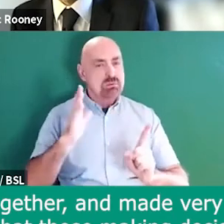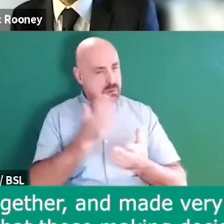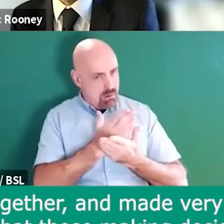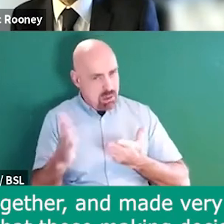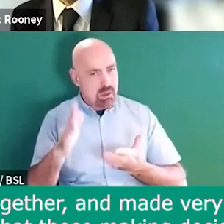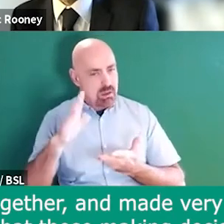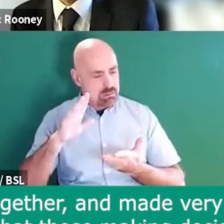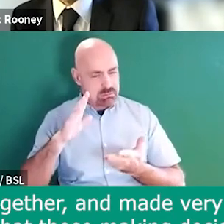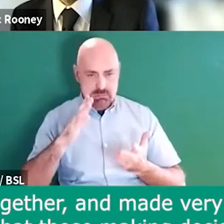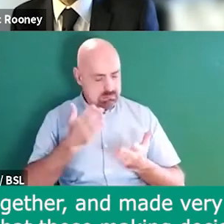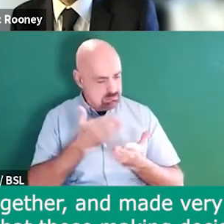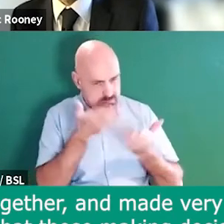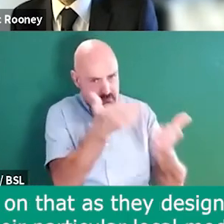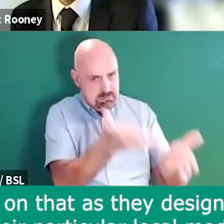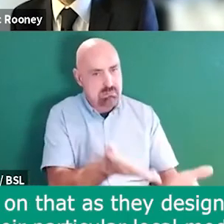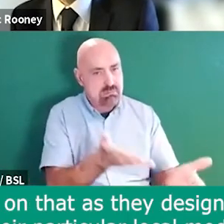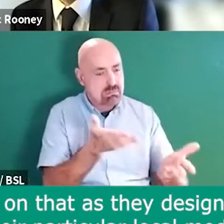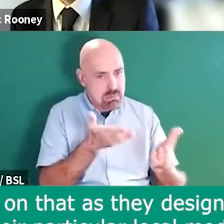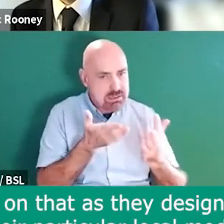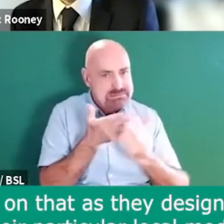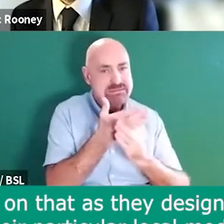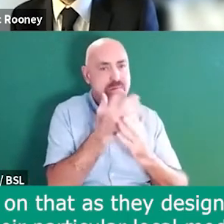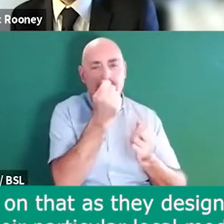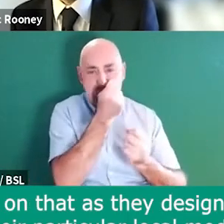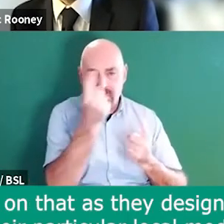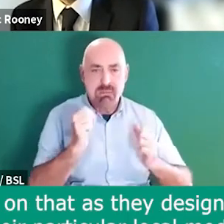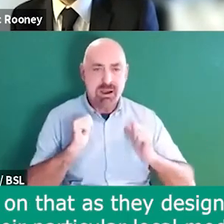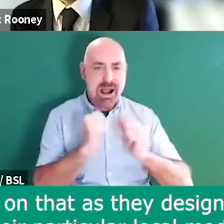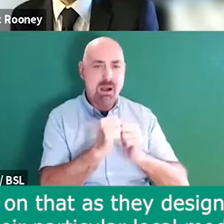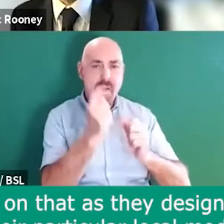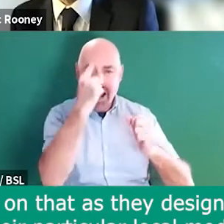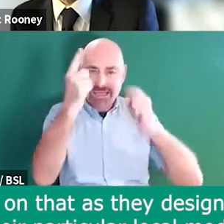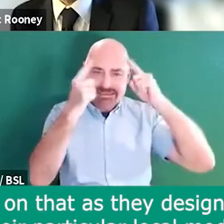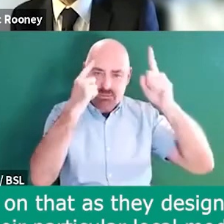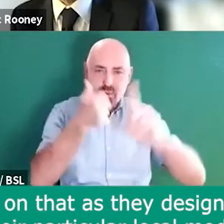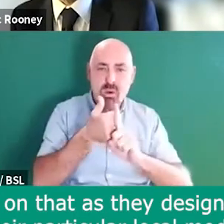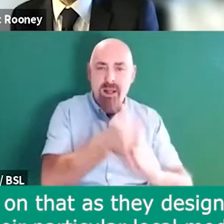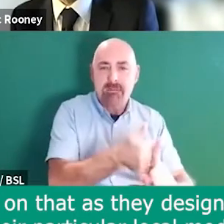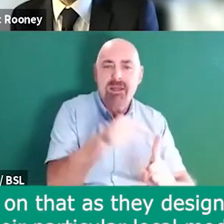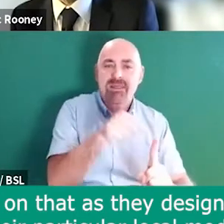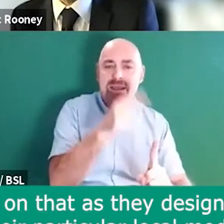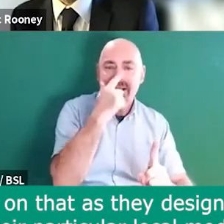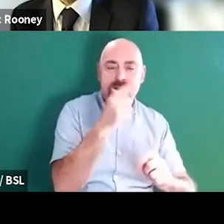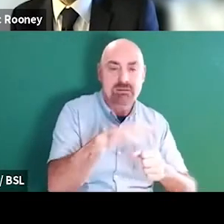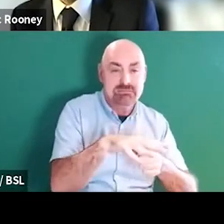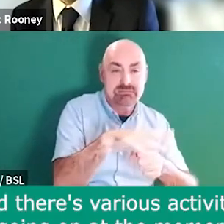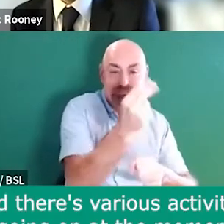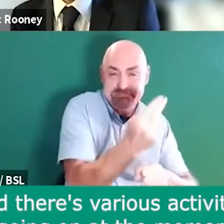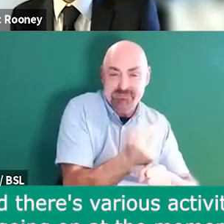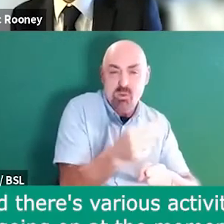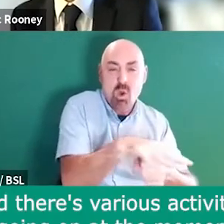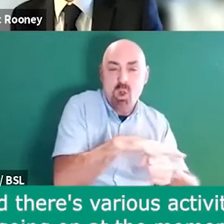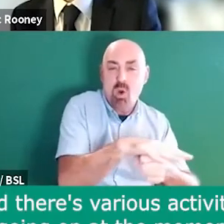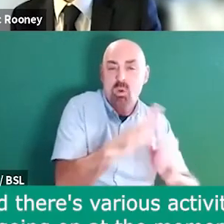very accessible, so those making decisions can draw on that as they design and plan their particular local model. And